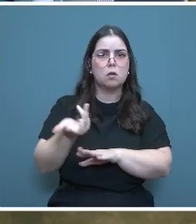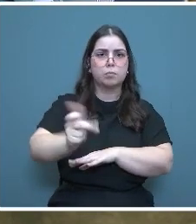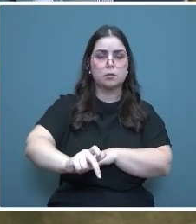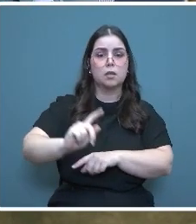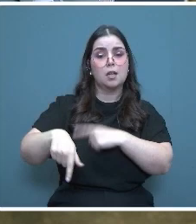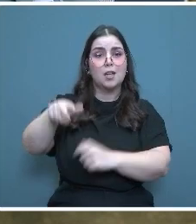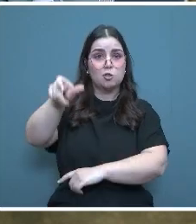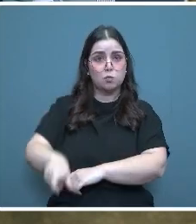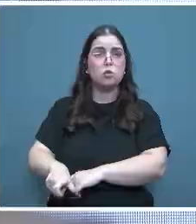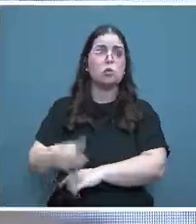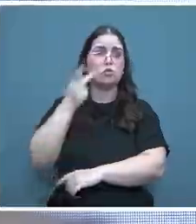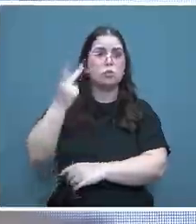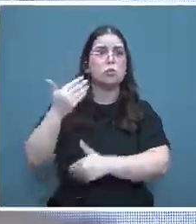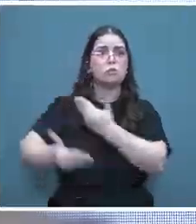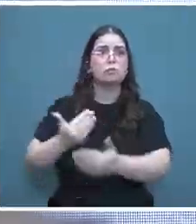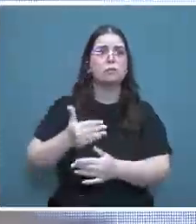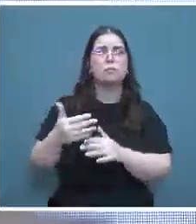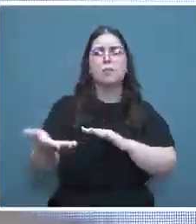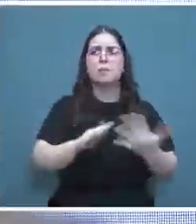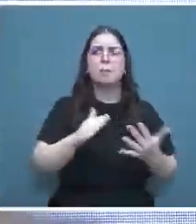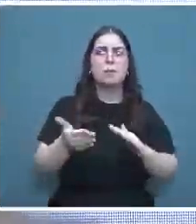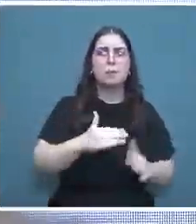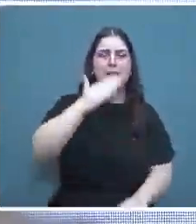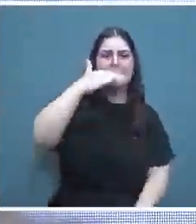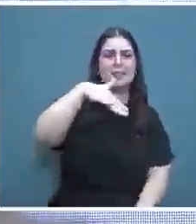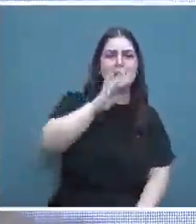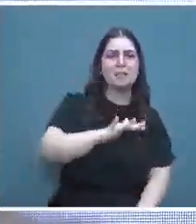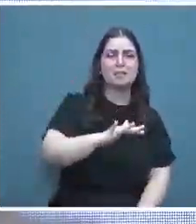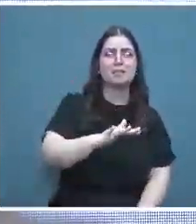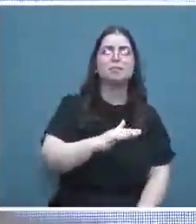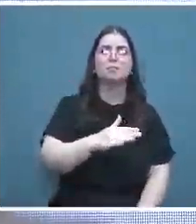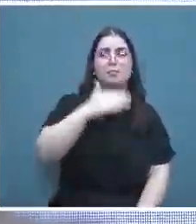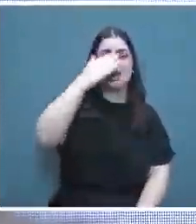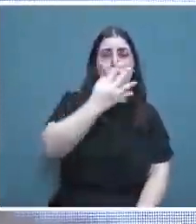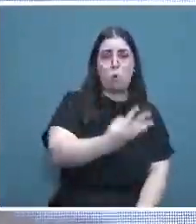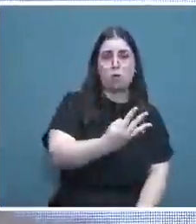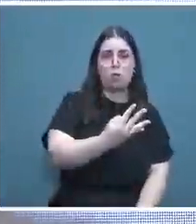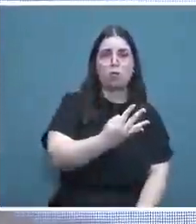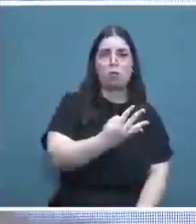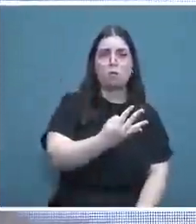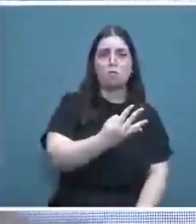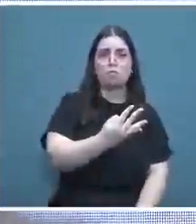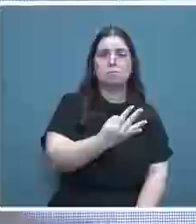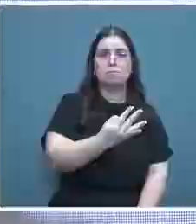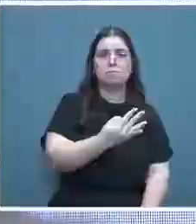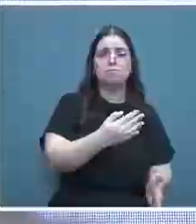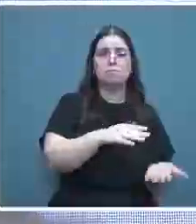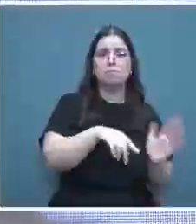survivors. Age of them were ranging from 4 years old